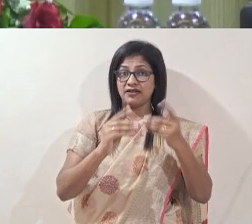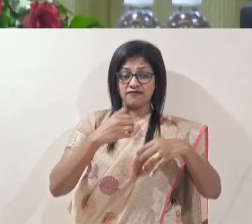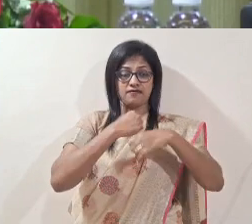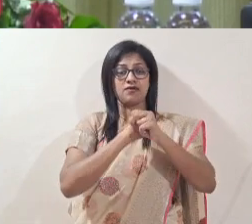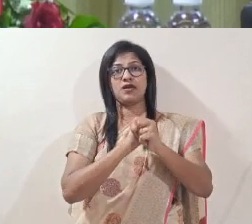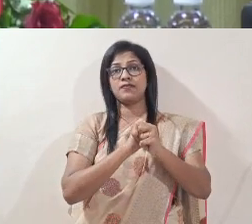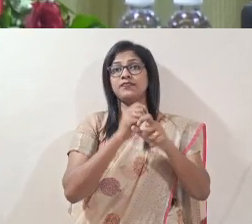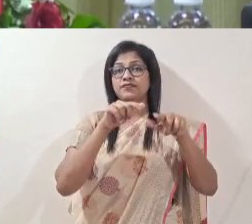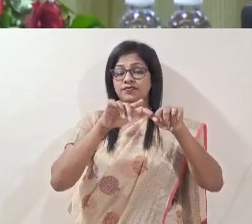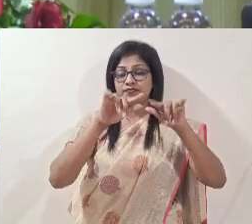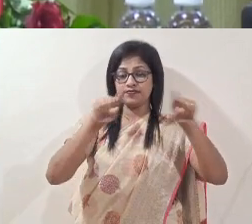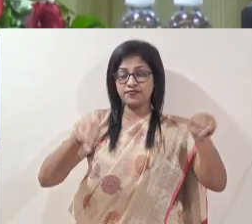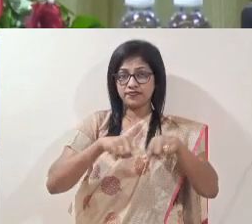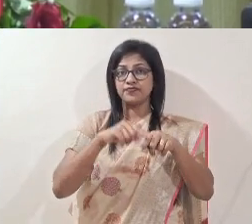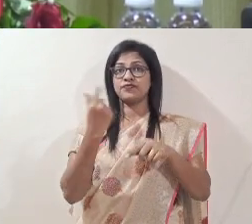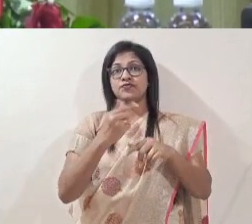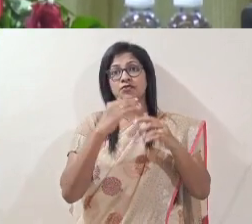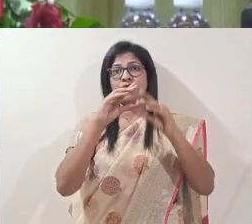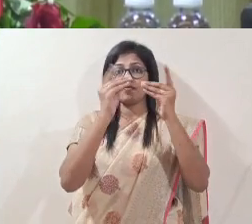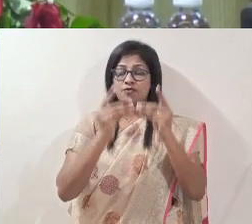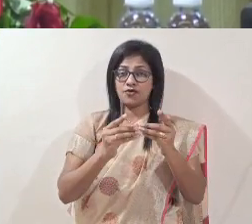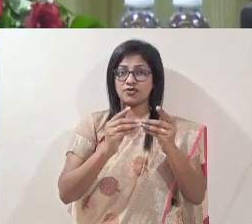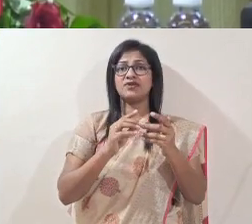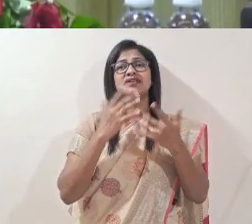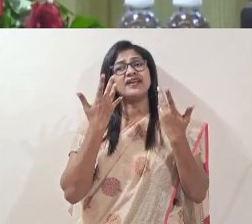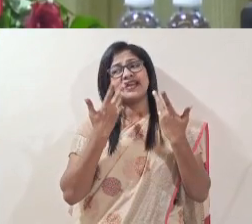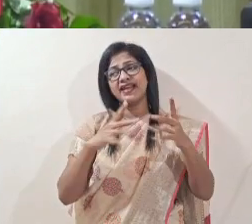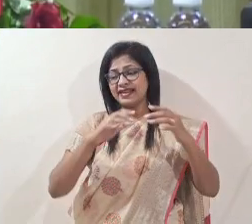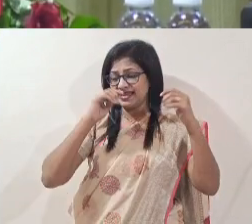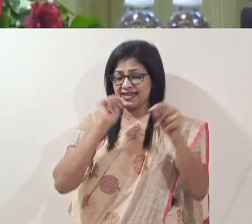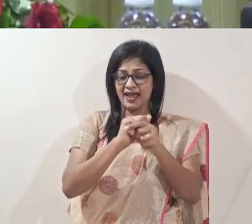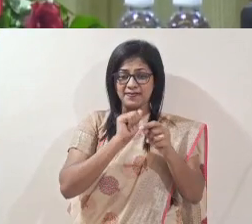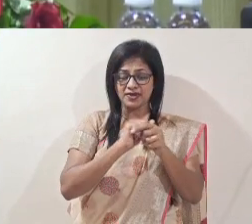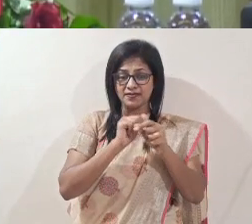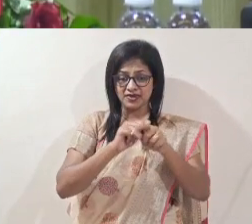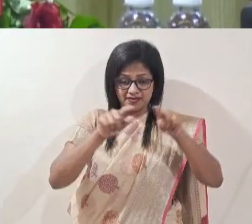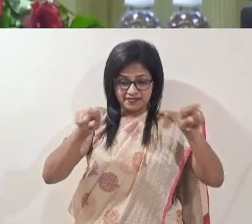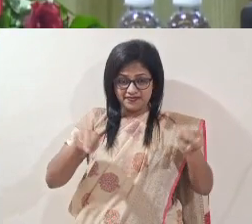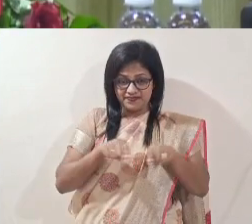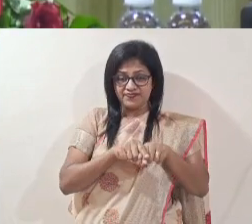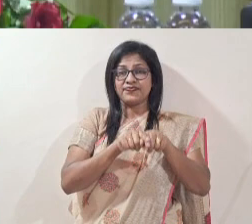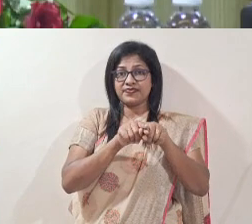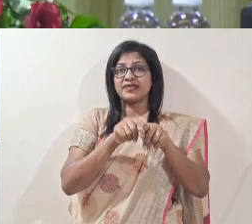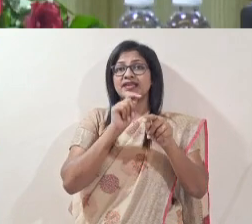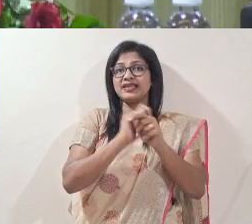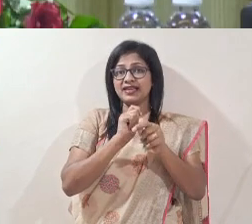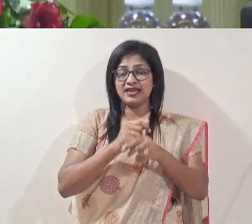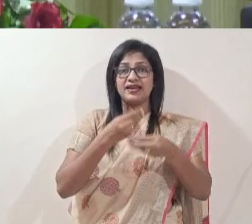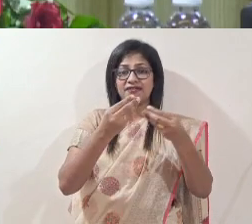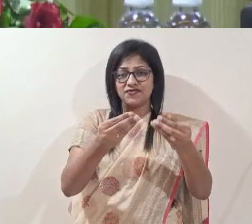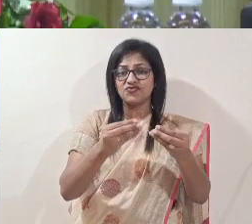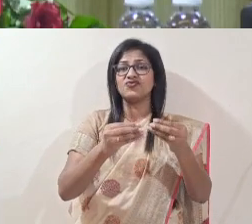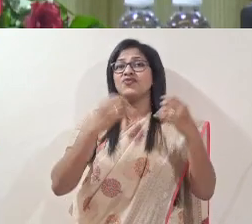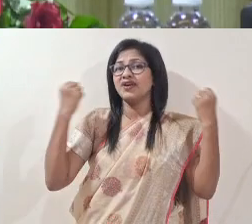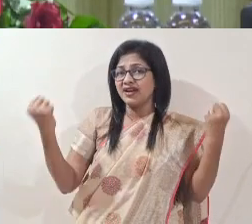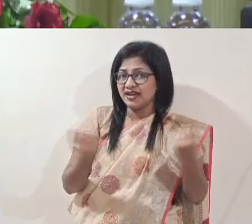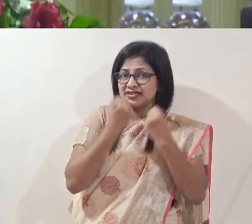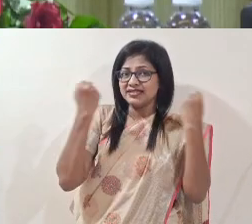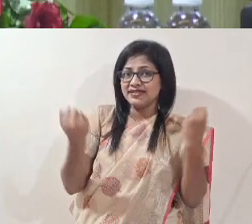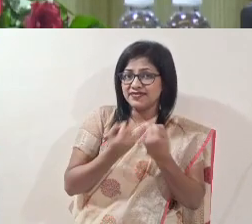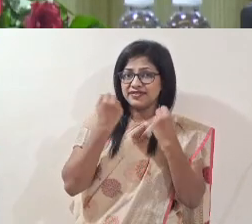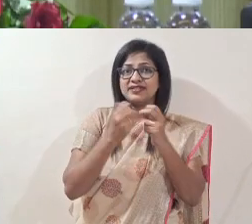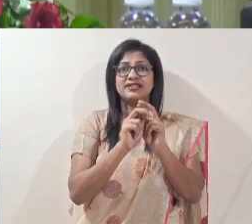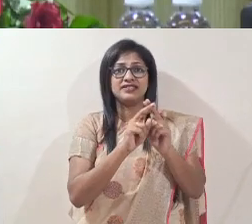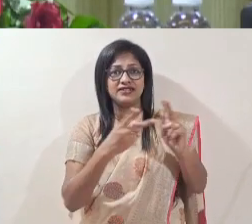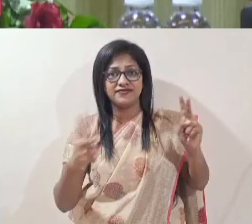that any activity is giving rise to trips. So activity of different kinds will generate